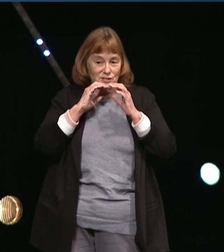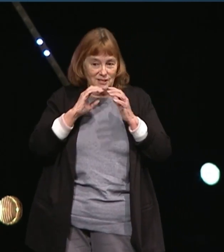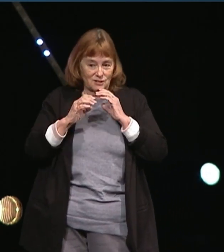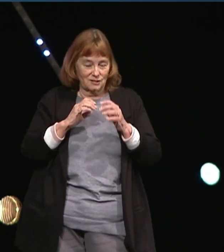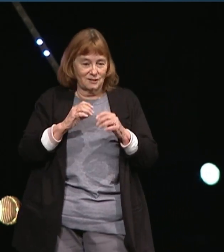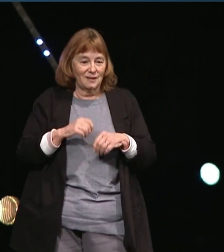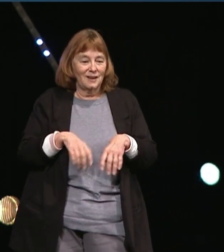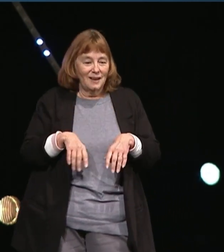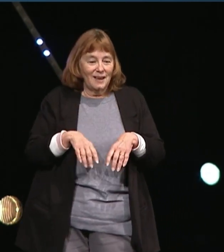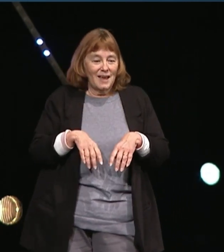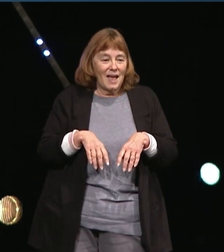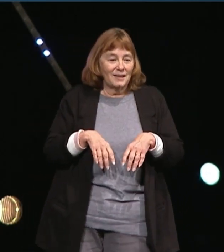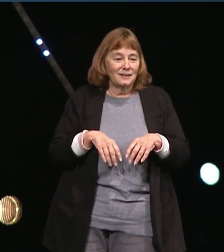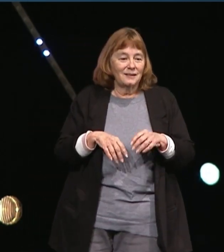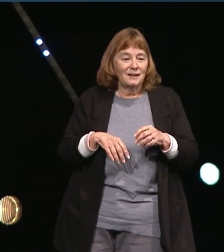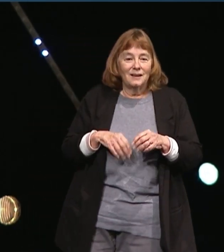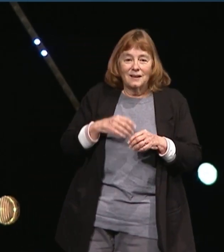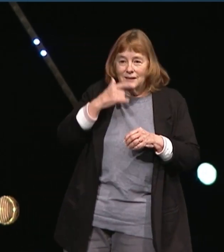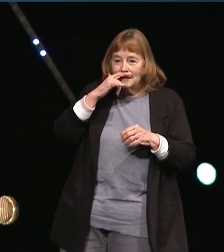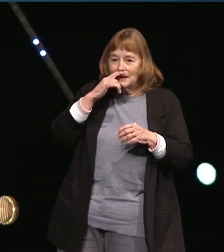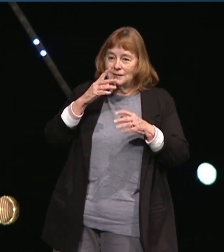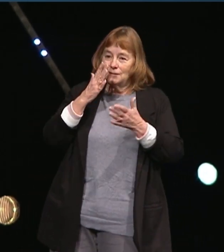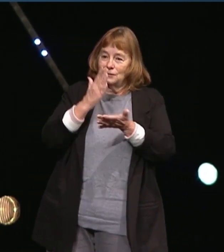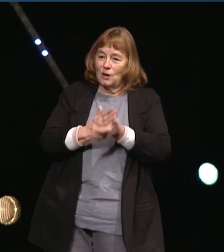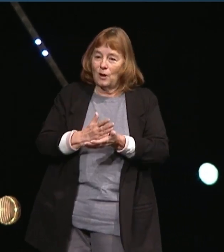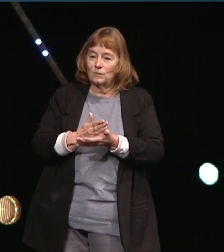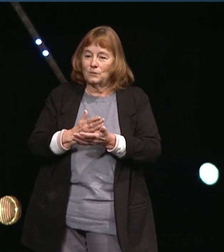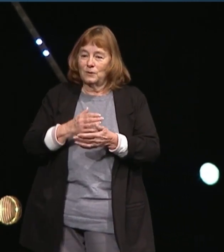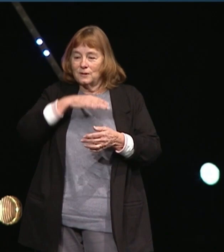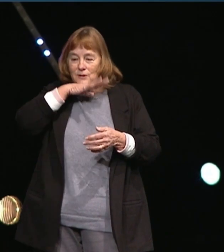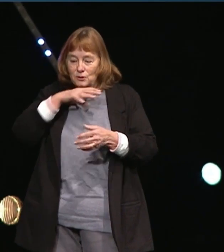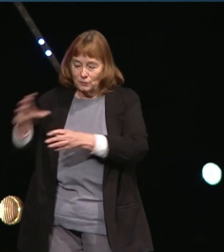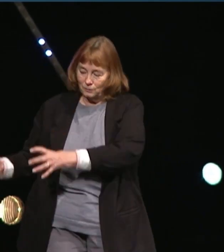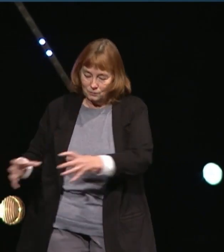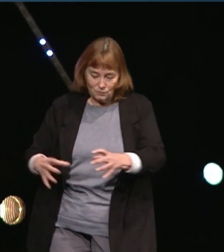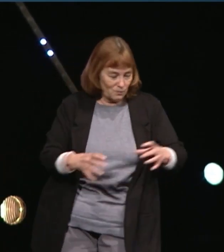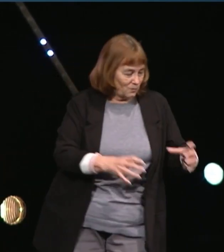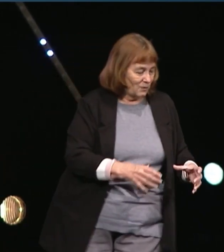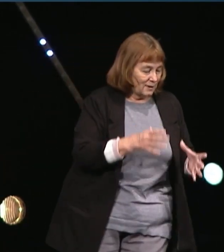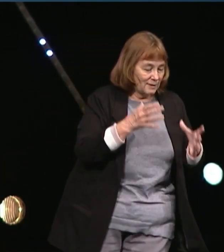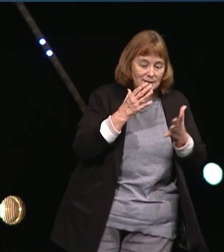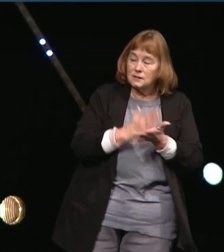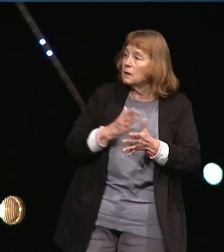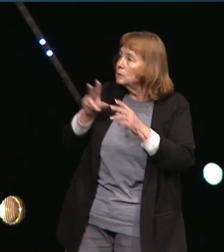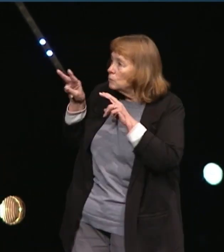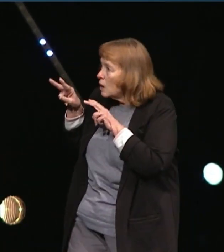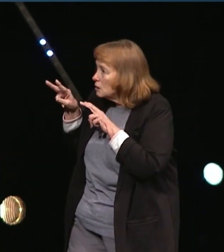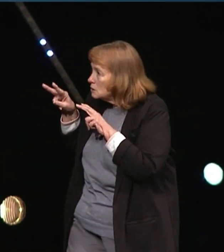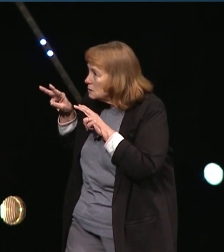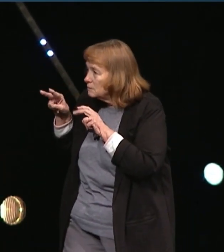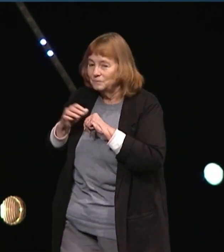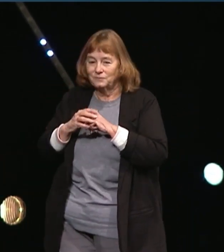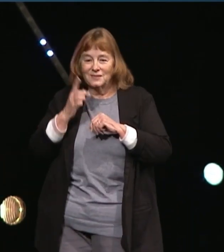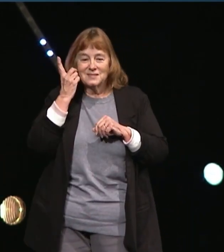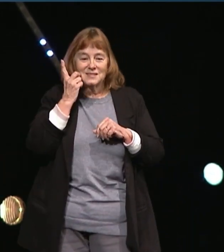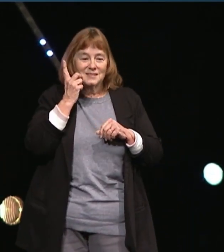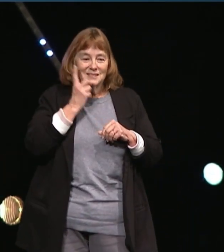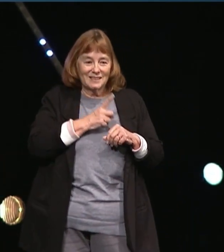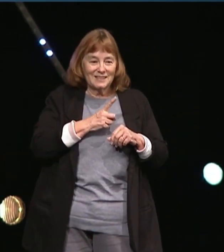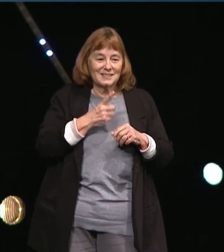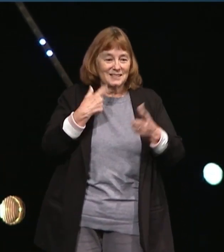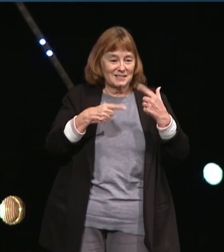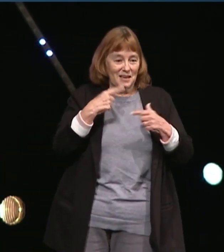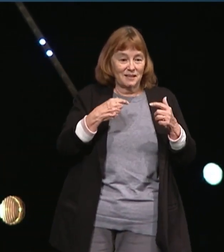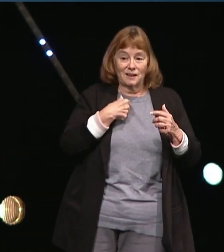the dirt stopped because Dennis was talking, and he was including them. And that is something